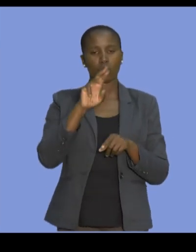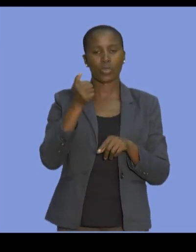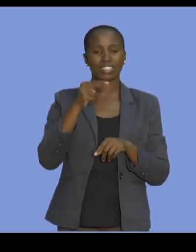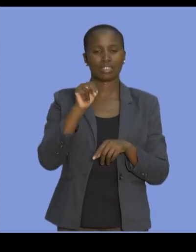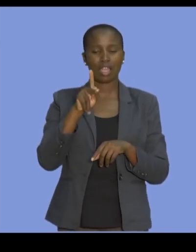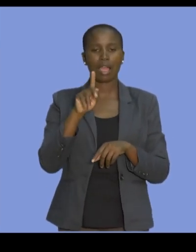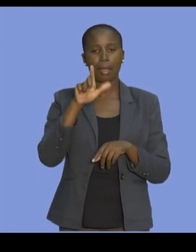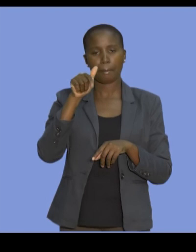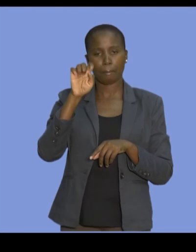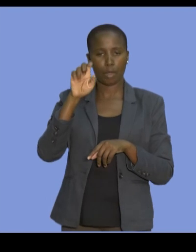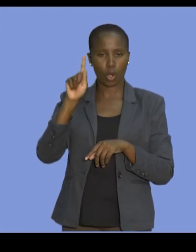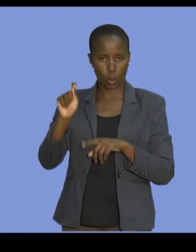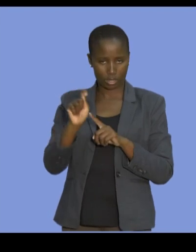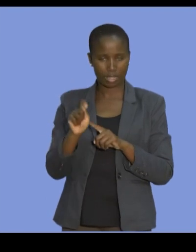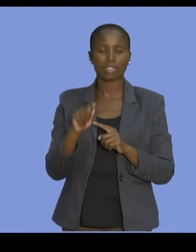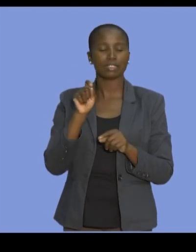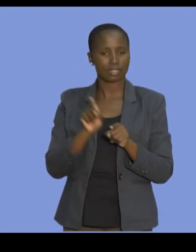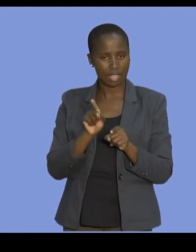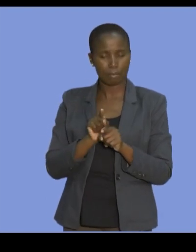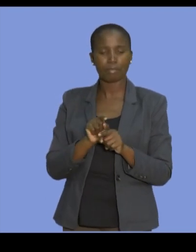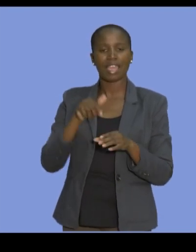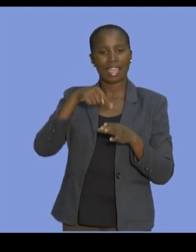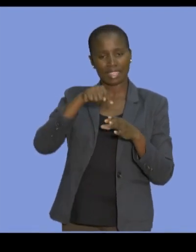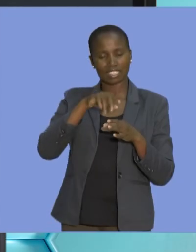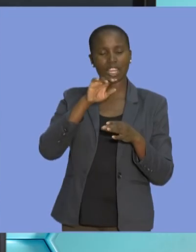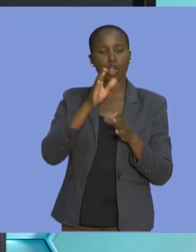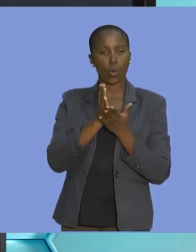range, interquartile range, and semi-interquartile range.